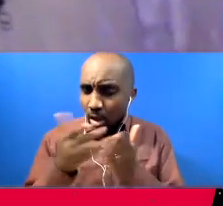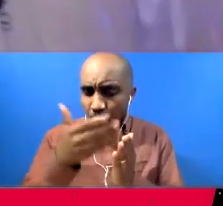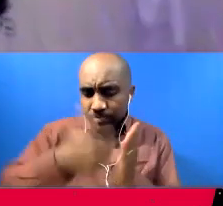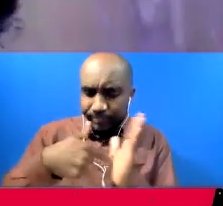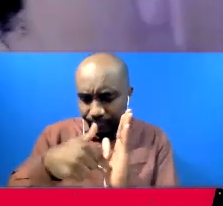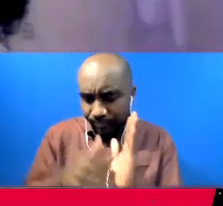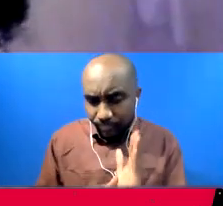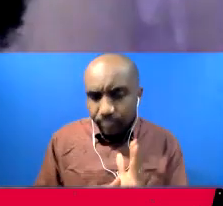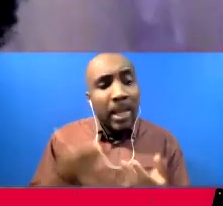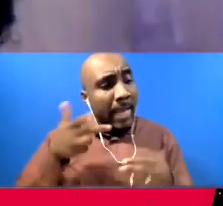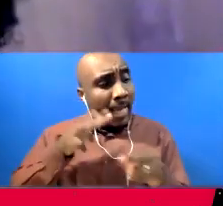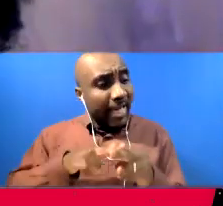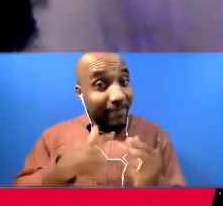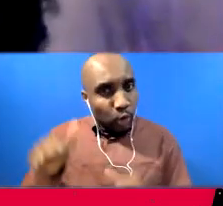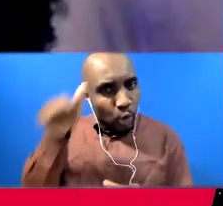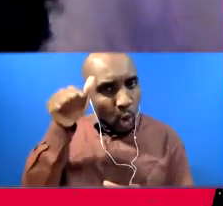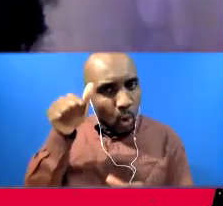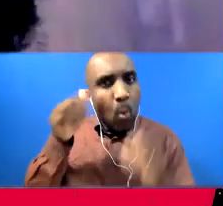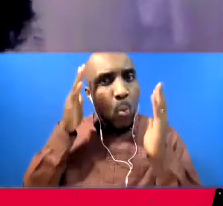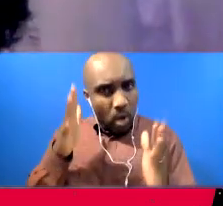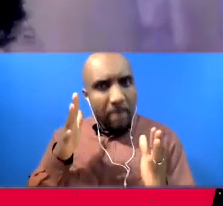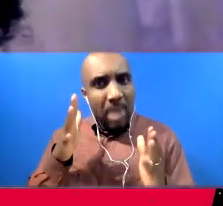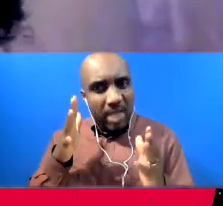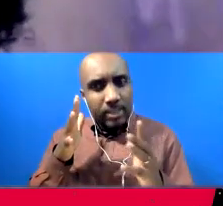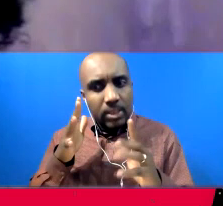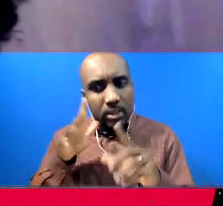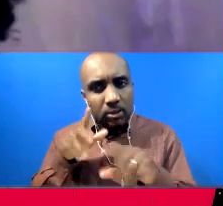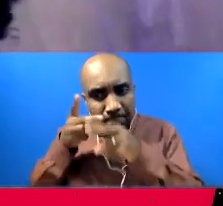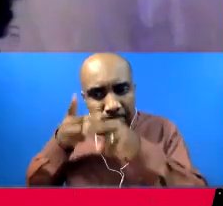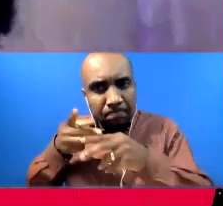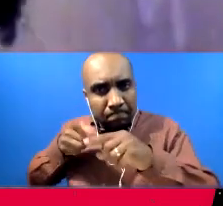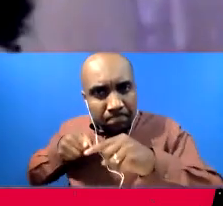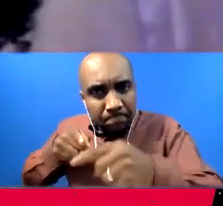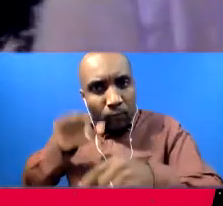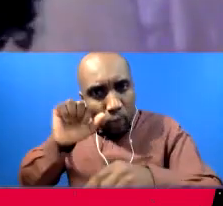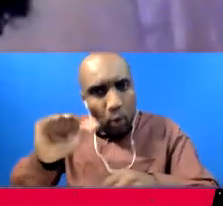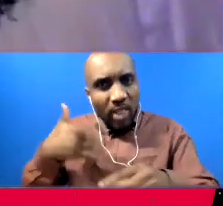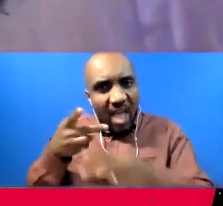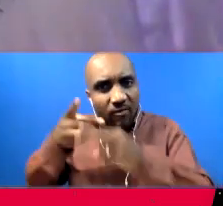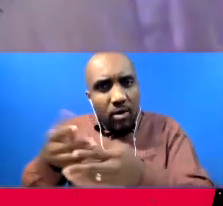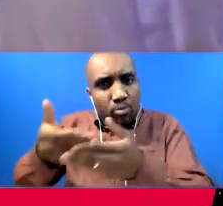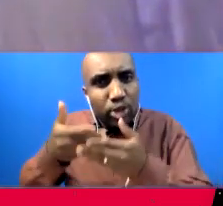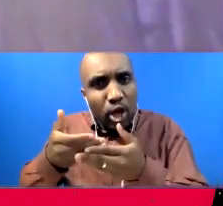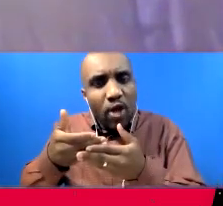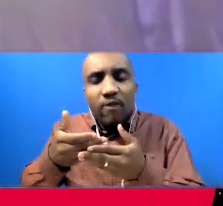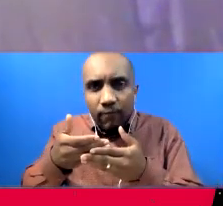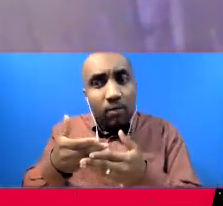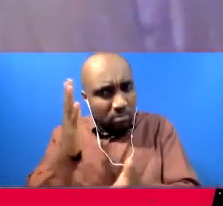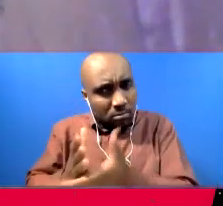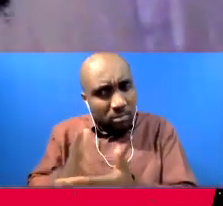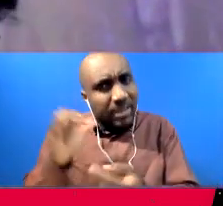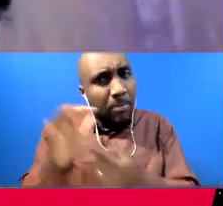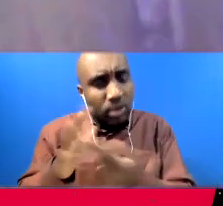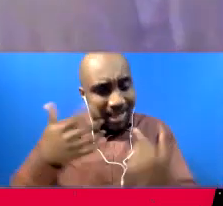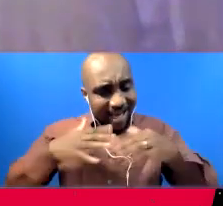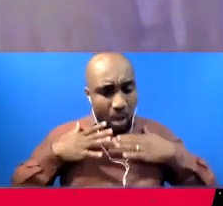by saying, "If we know, then we must fight for your life as though it were our own, which it is, and render impassable with our